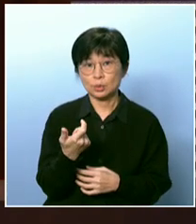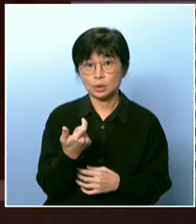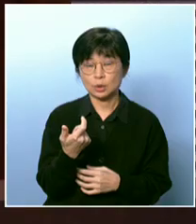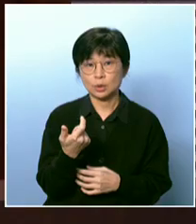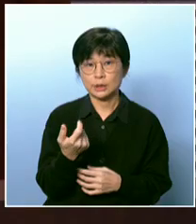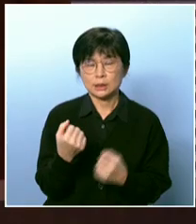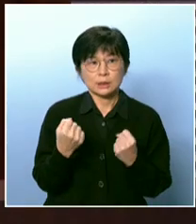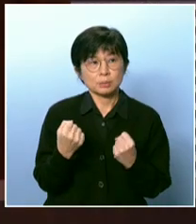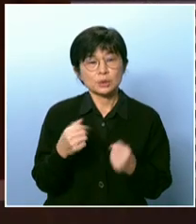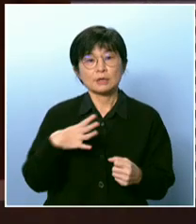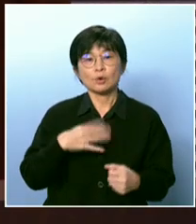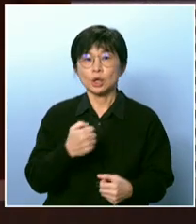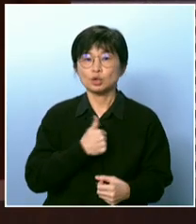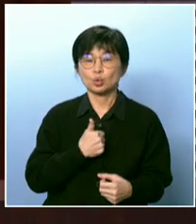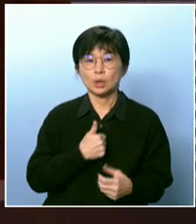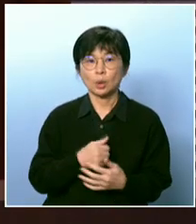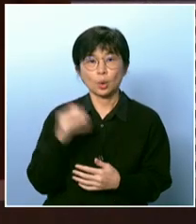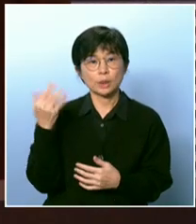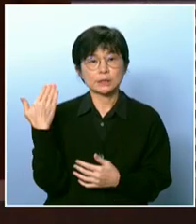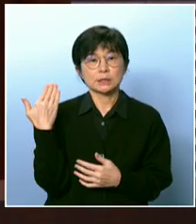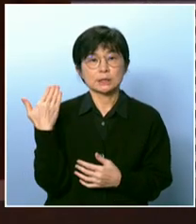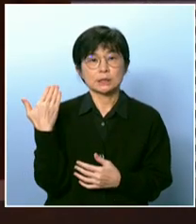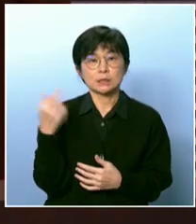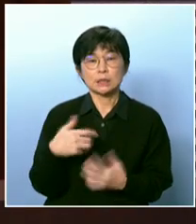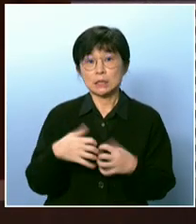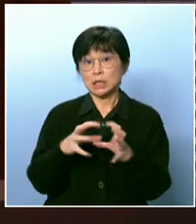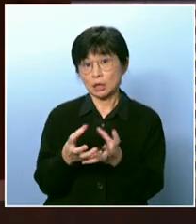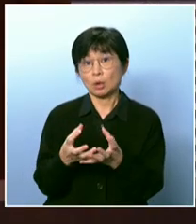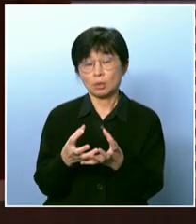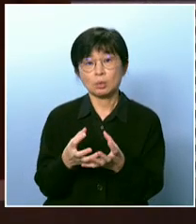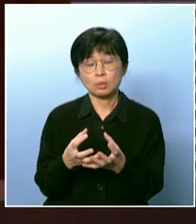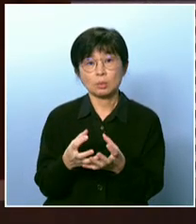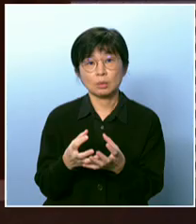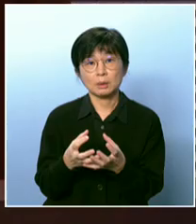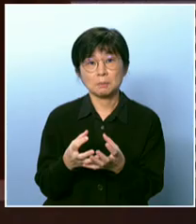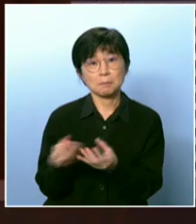inflation in our estimates. In general, it should